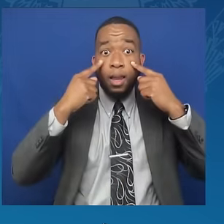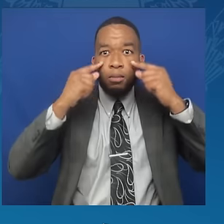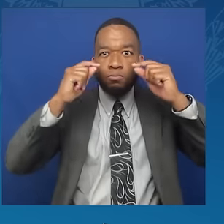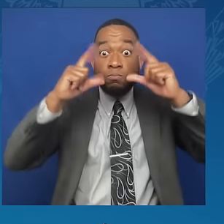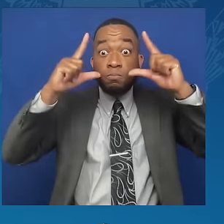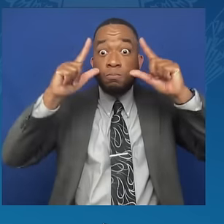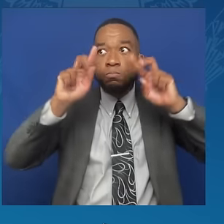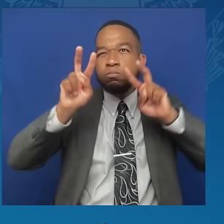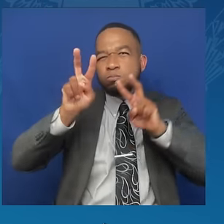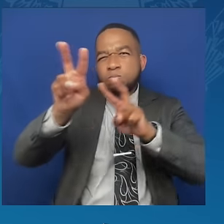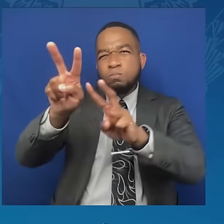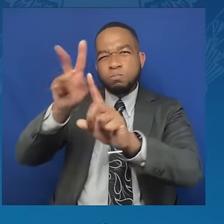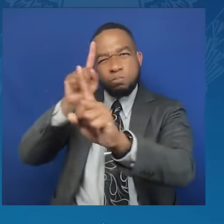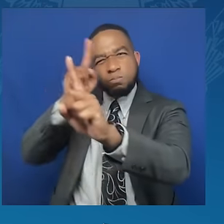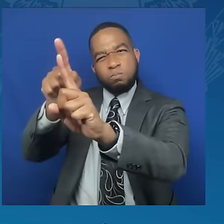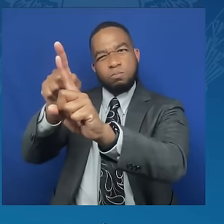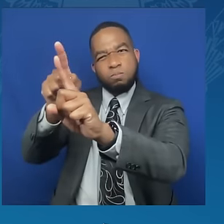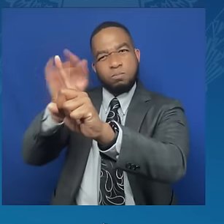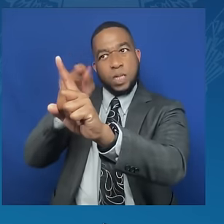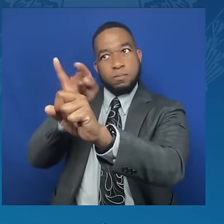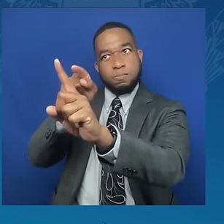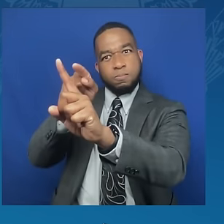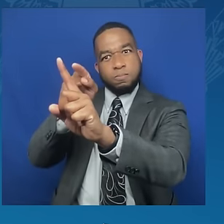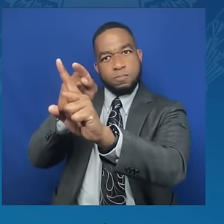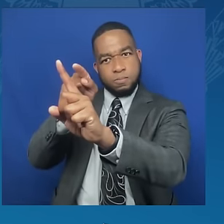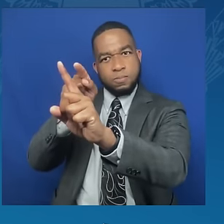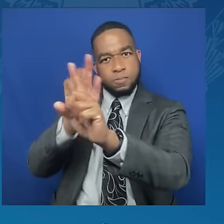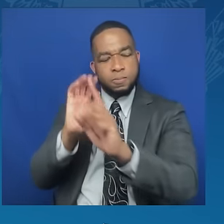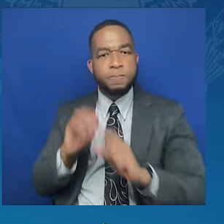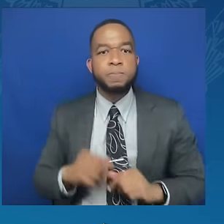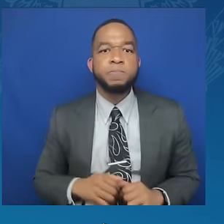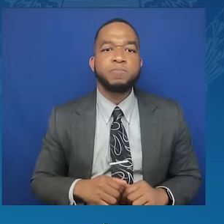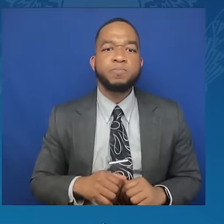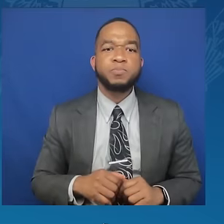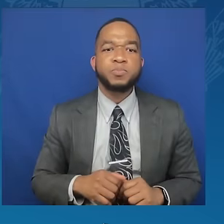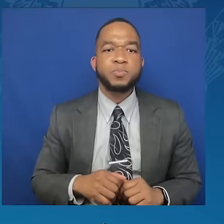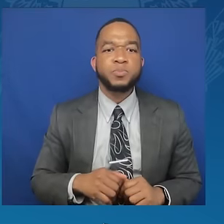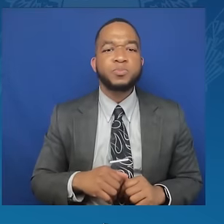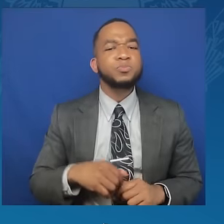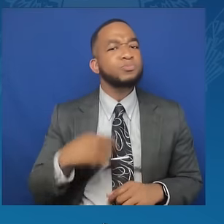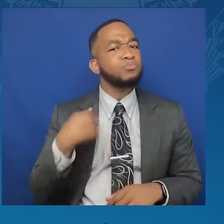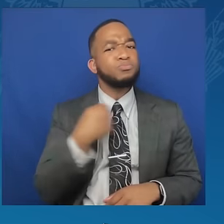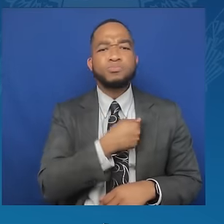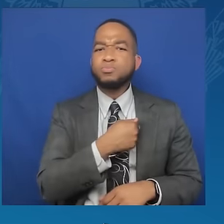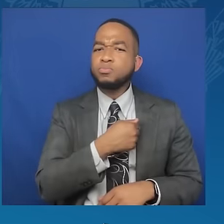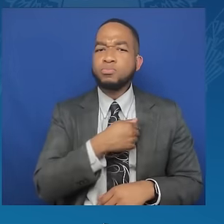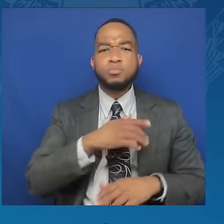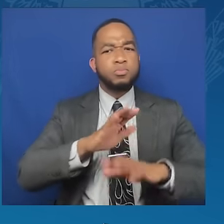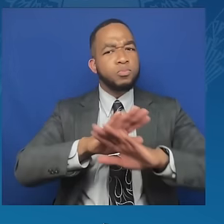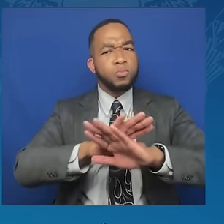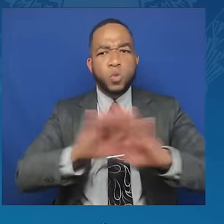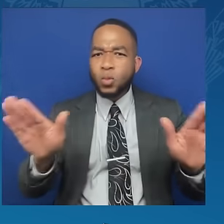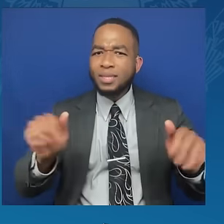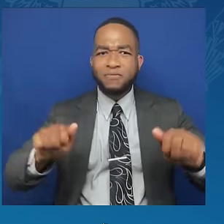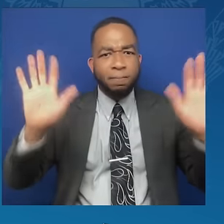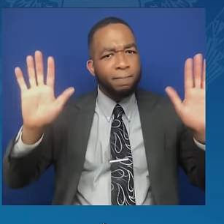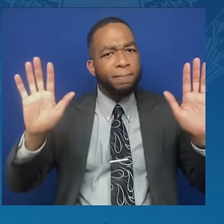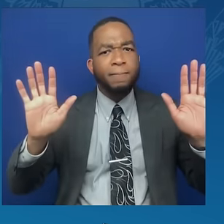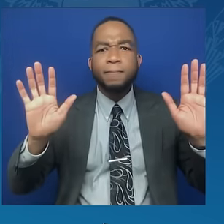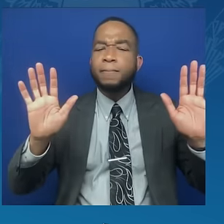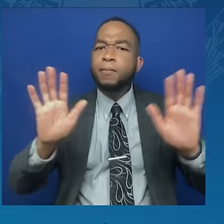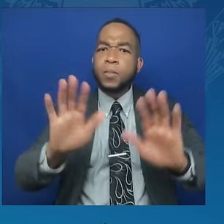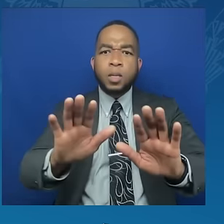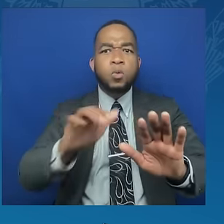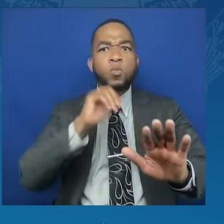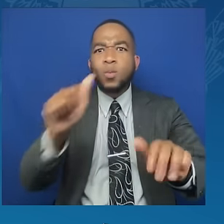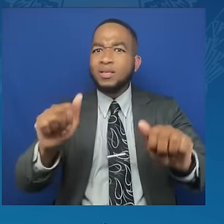We are not going to give up. We are not going to give in, and we are not going back. So we're going to pass the